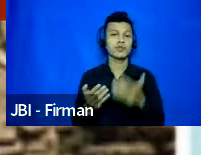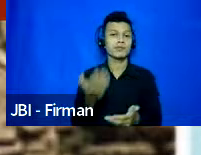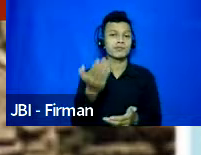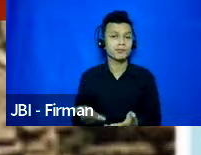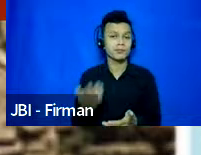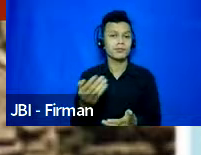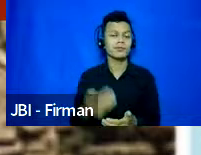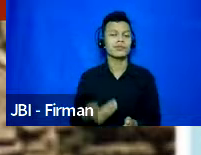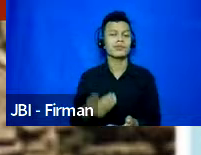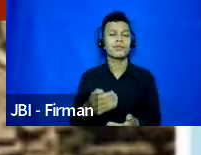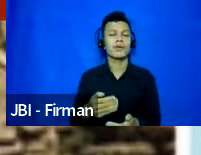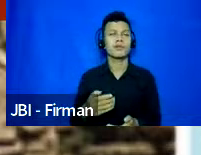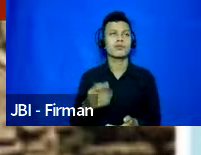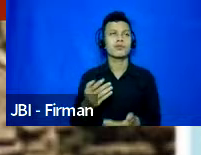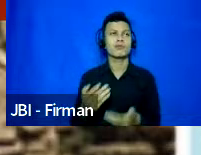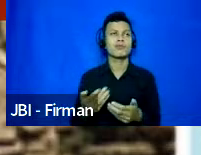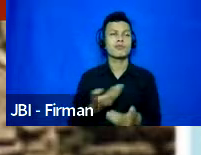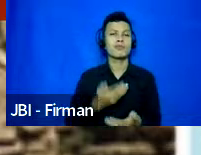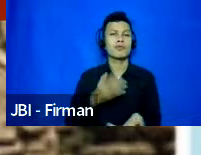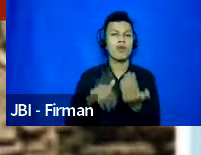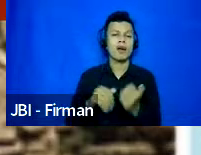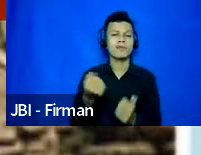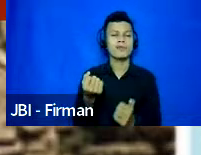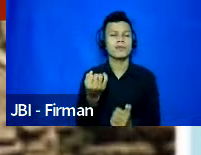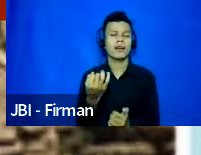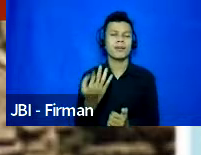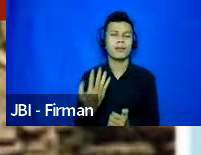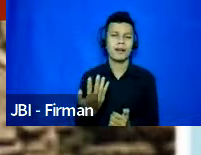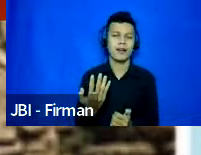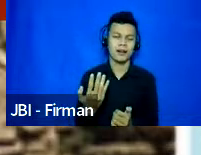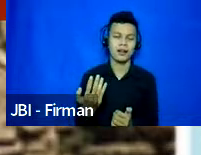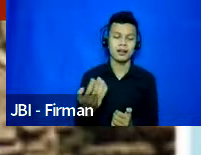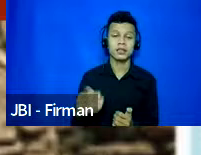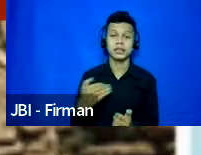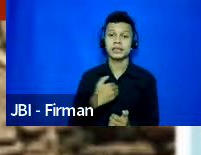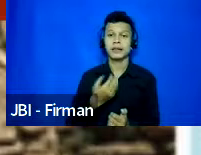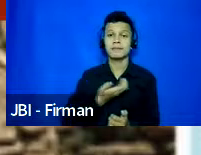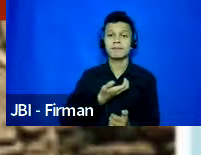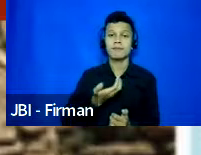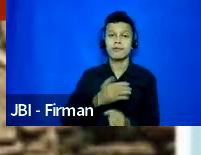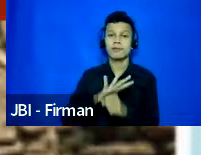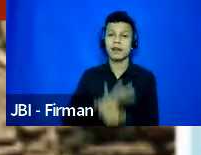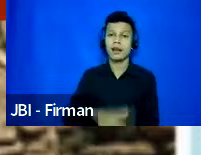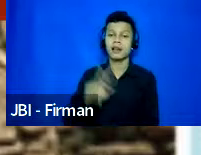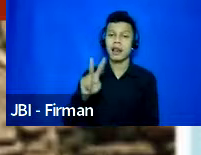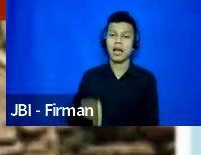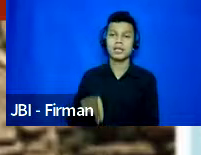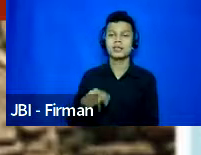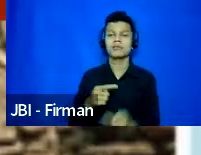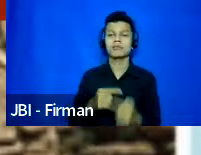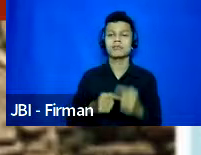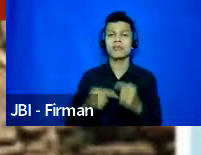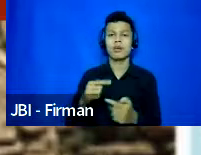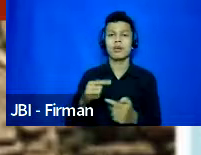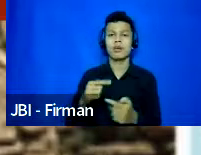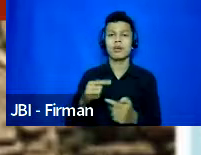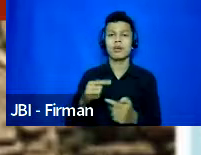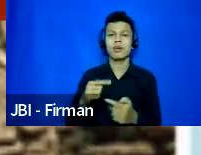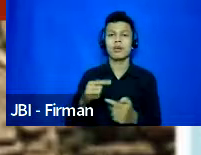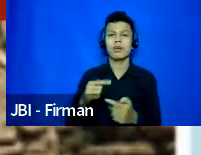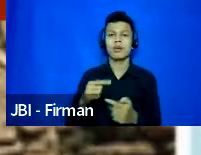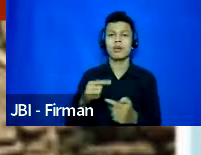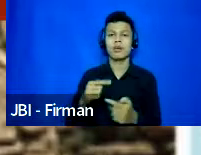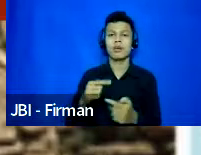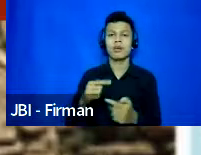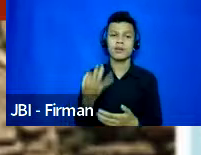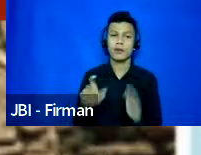earlier speakers have already shared, and I will just enhance these with some very practical examples based on our experiences